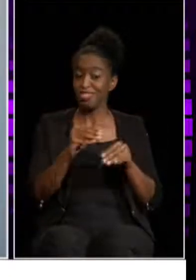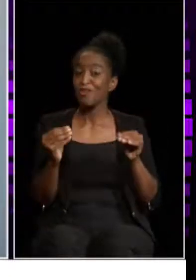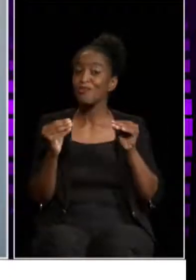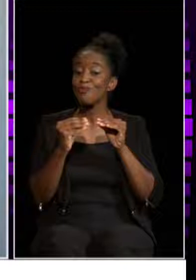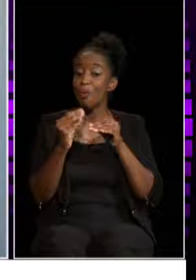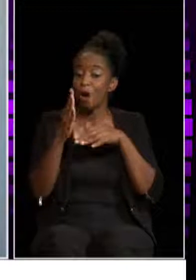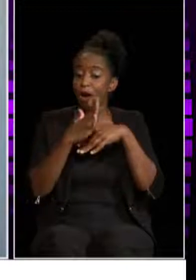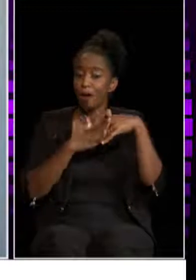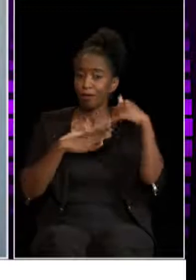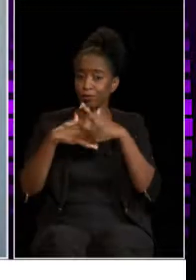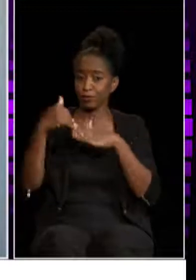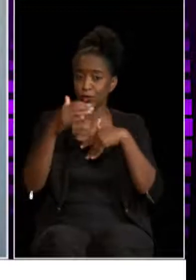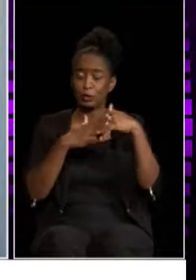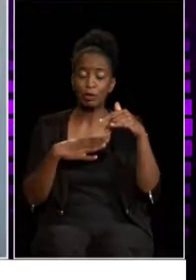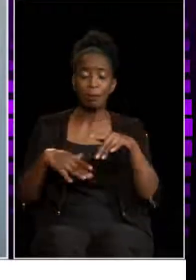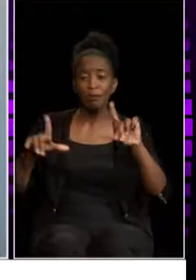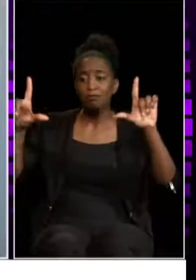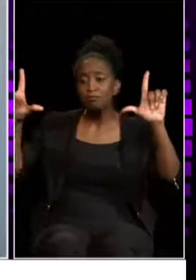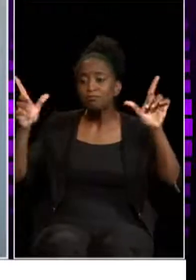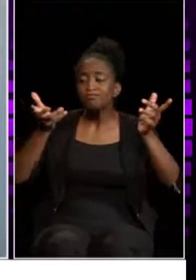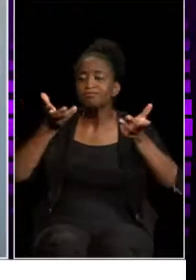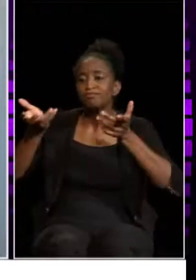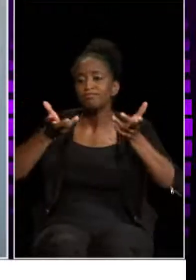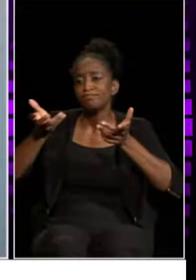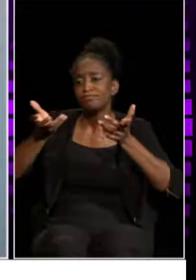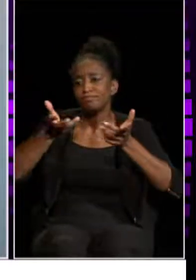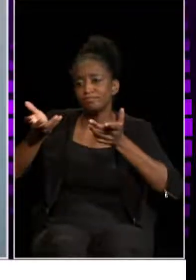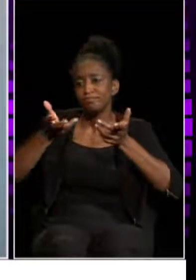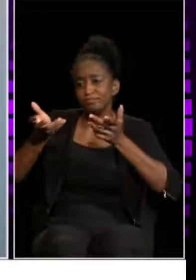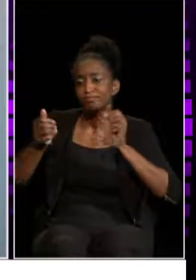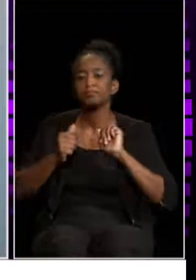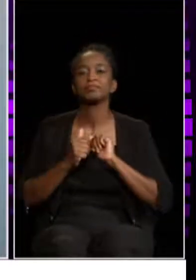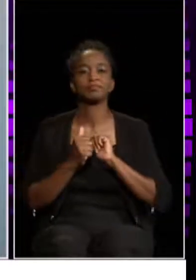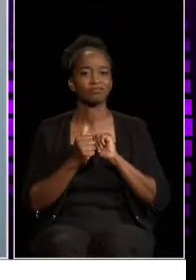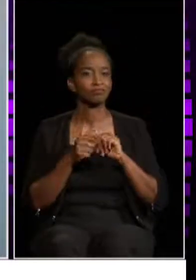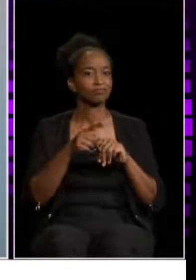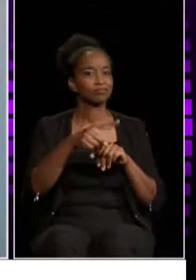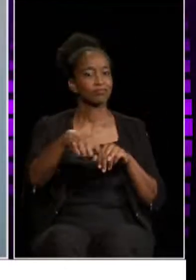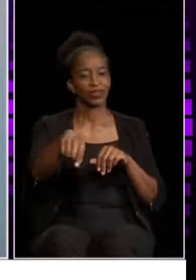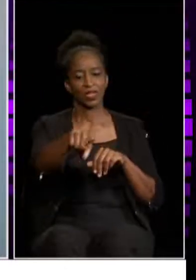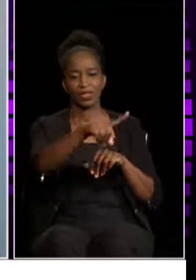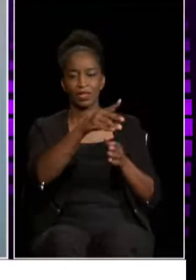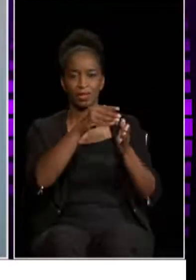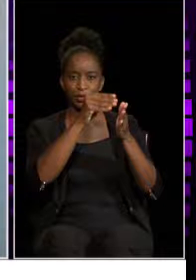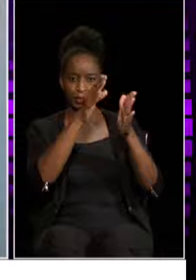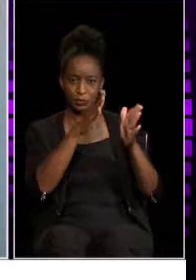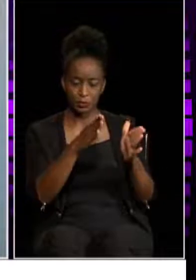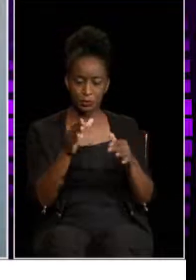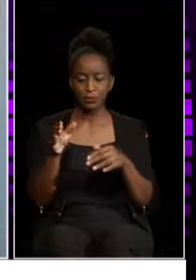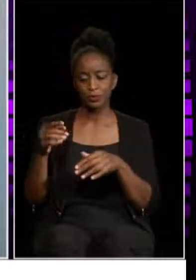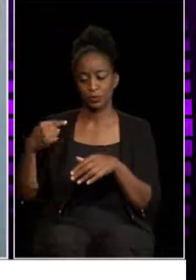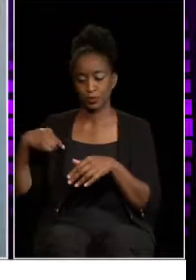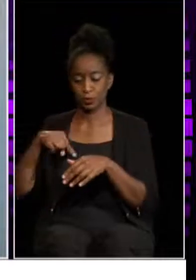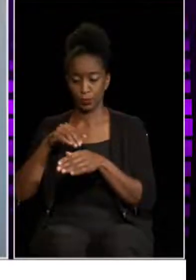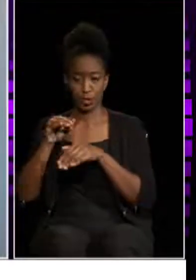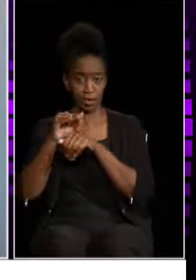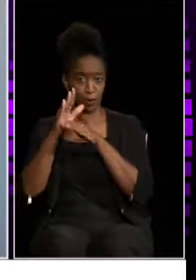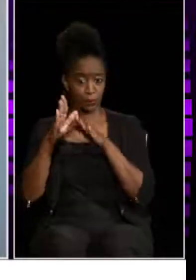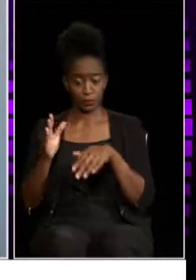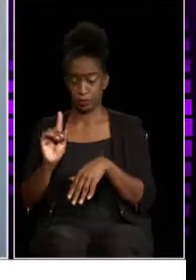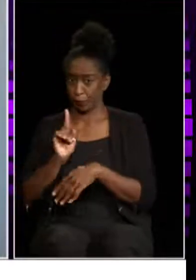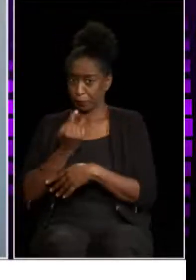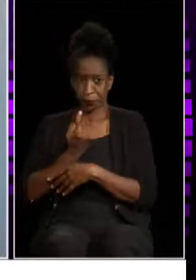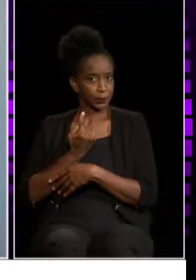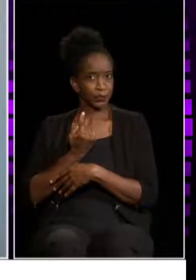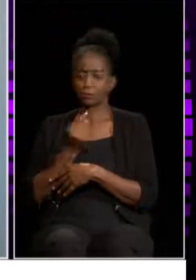understand the situation, and both the students and the counselors, not just myself, but the other guidance counselors in the country, have been making the